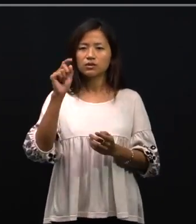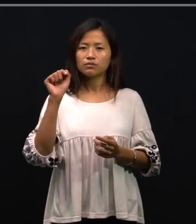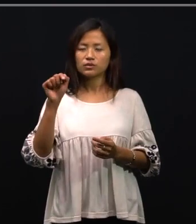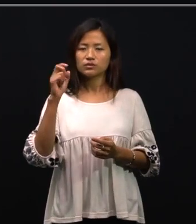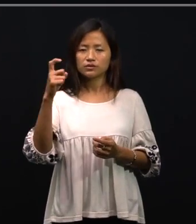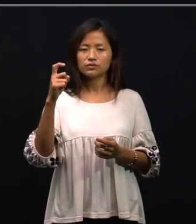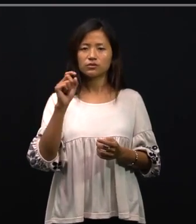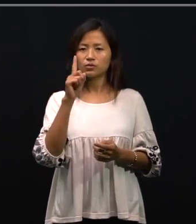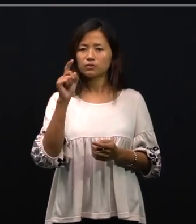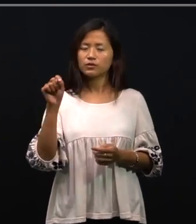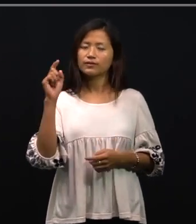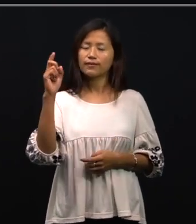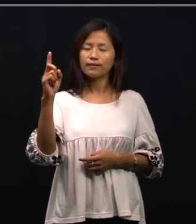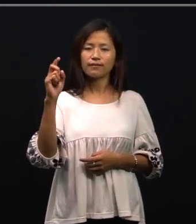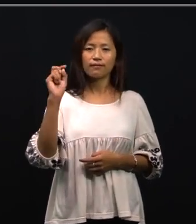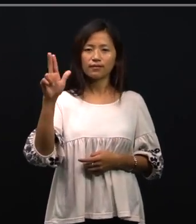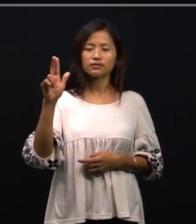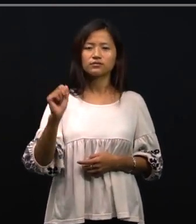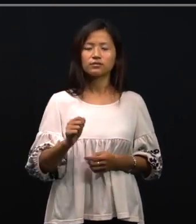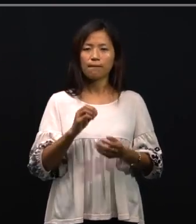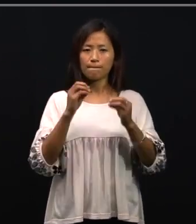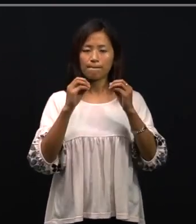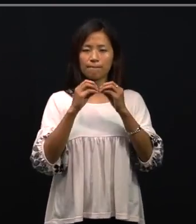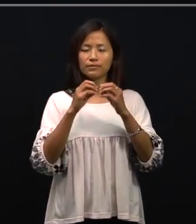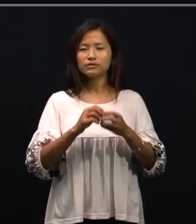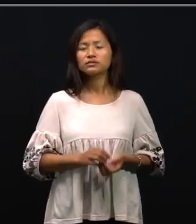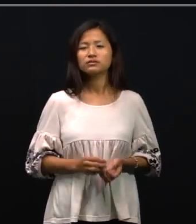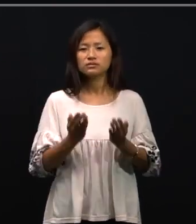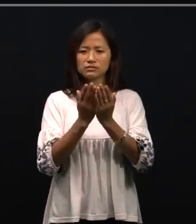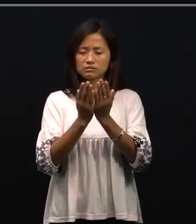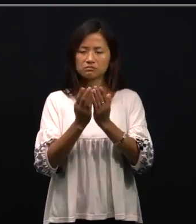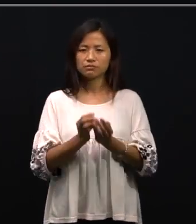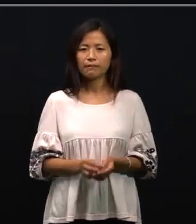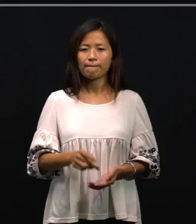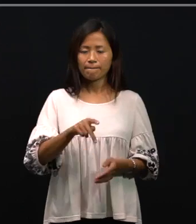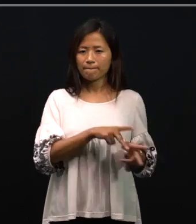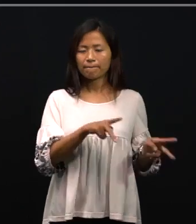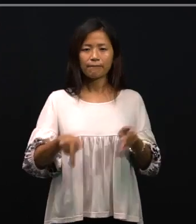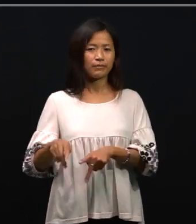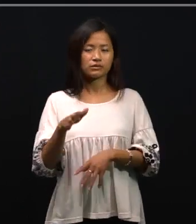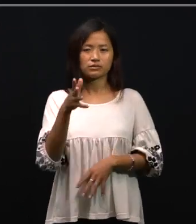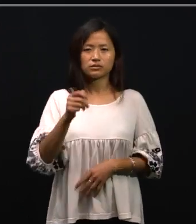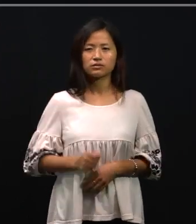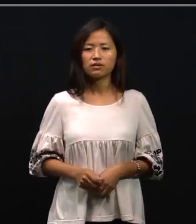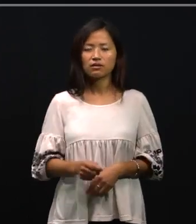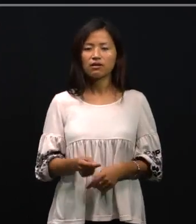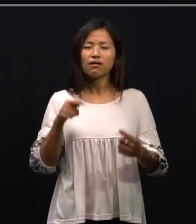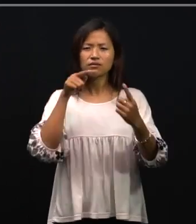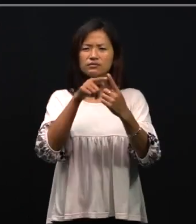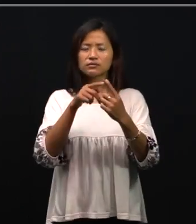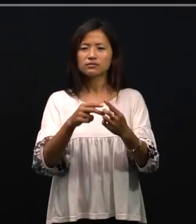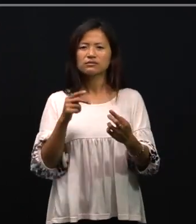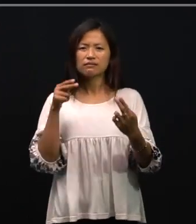1.8 millions of living organisms one by one. It's not possible to study them individually until and unless names have